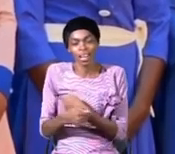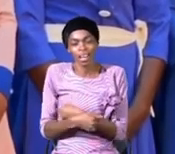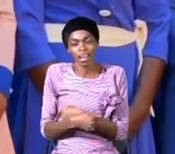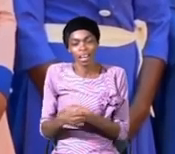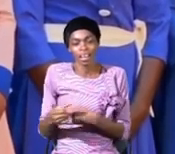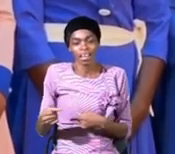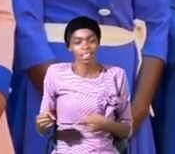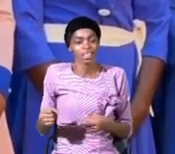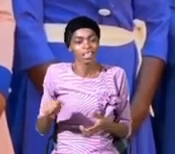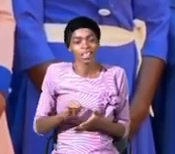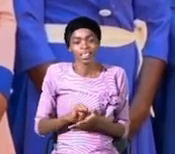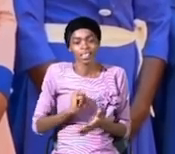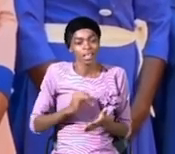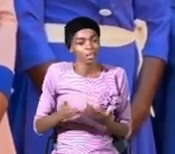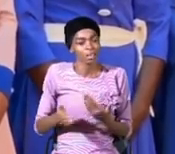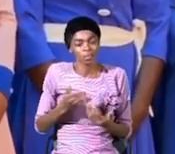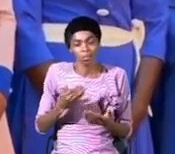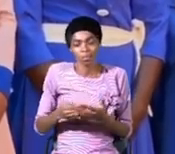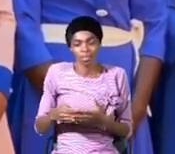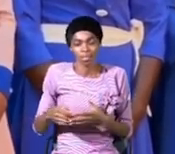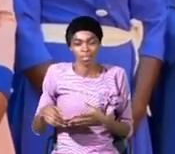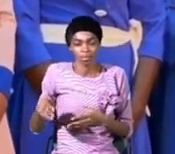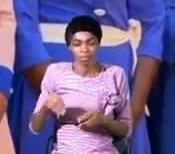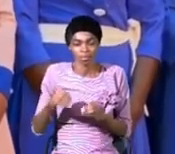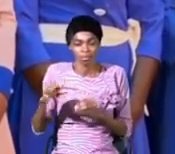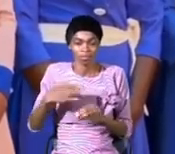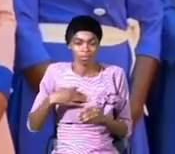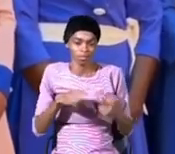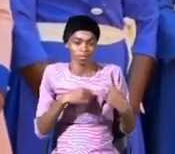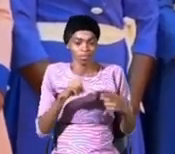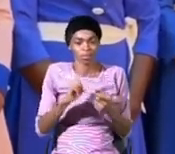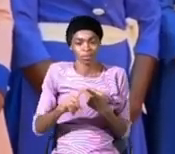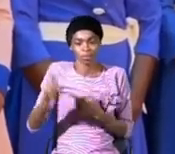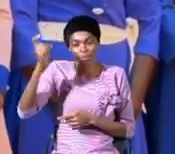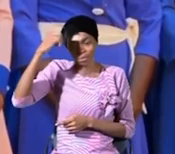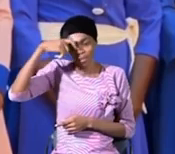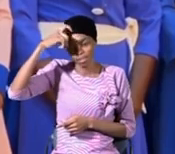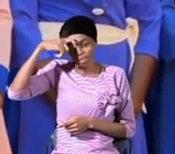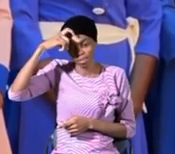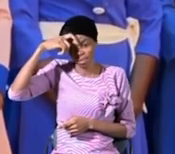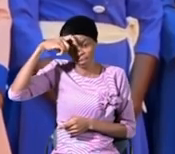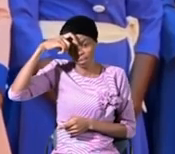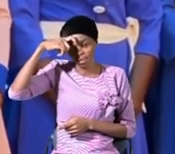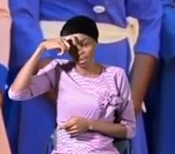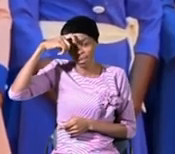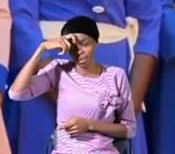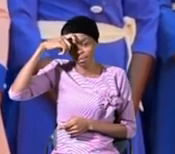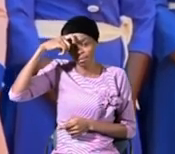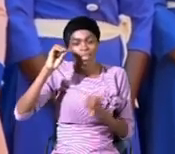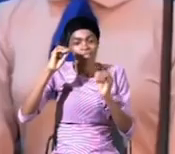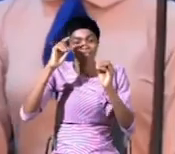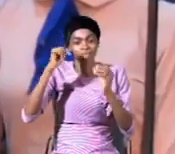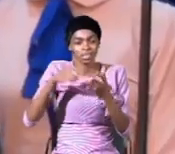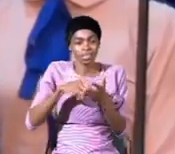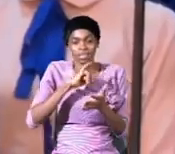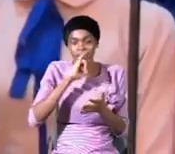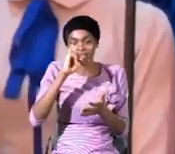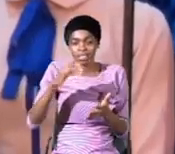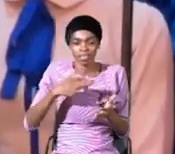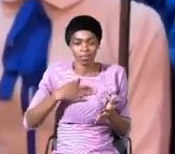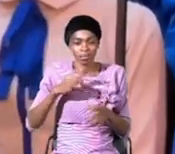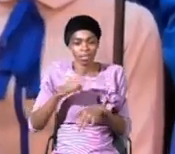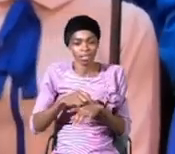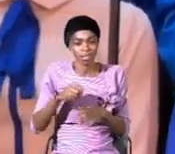days, that I may apply my heart unto wisdom. This is my